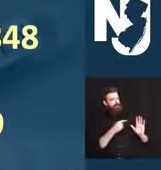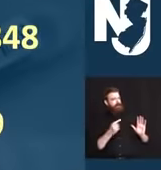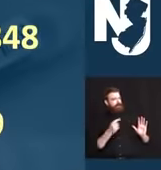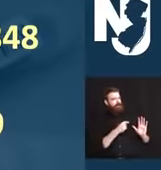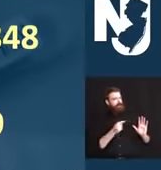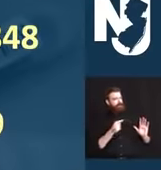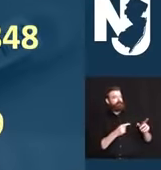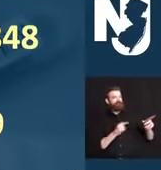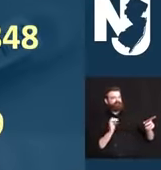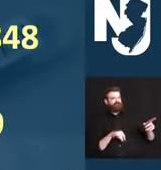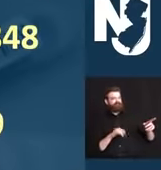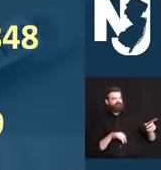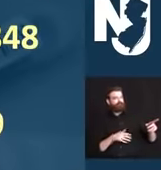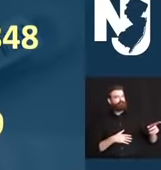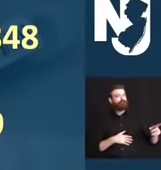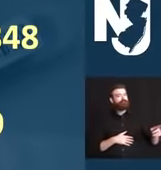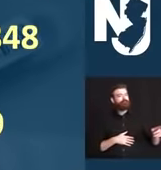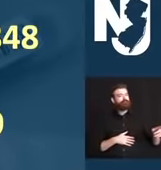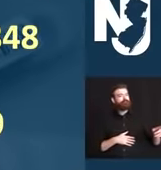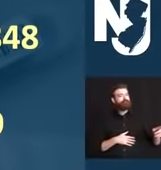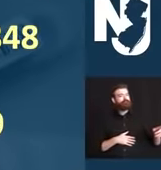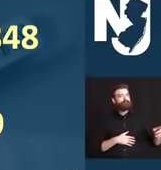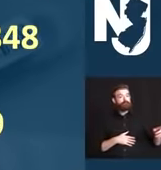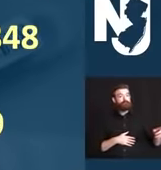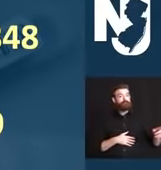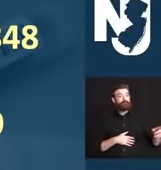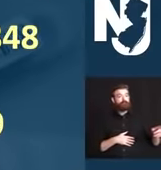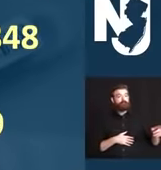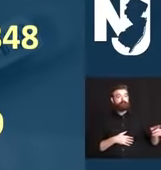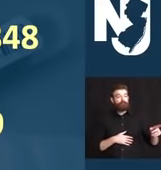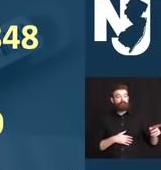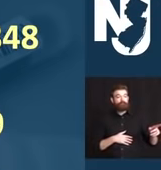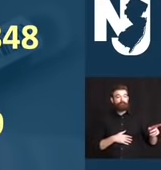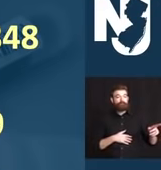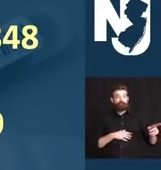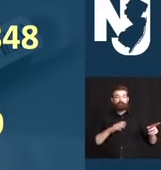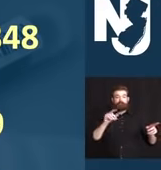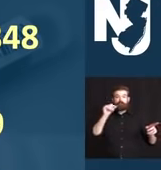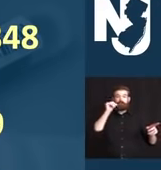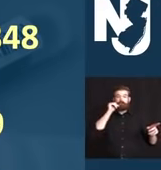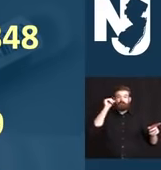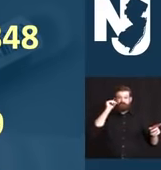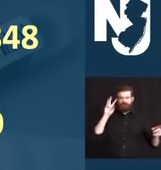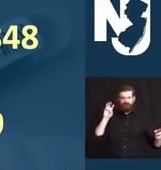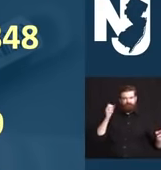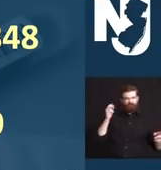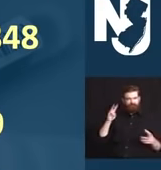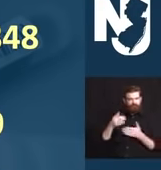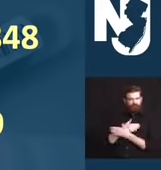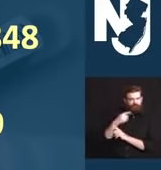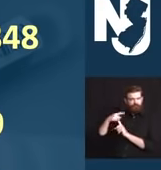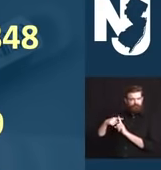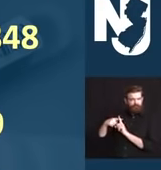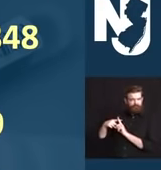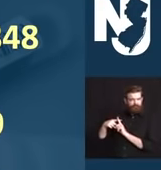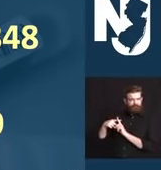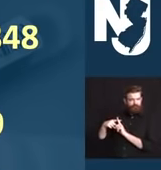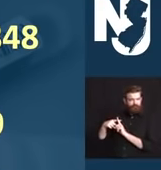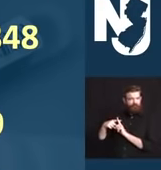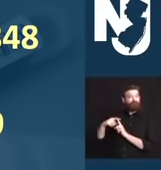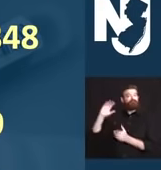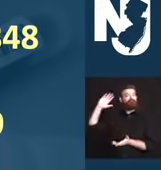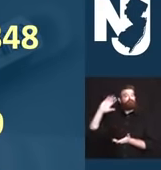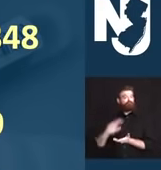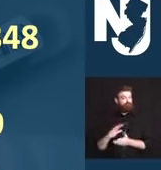there we are. Judy, that number yesterday was over 617. So you get back-to-back days where we have clocked some big